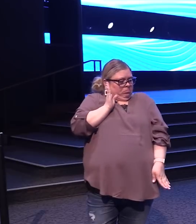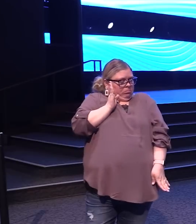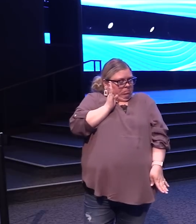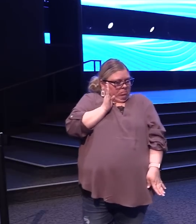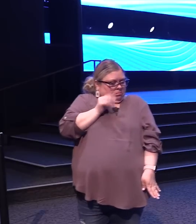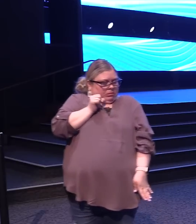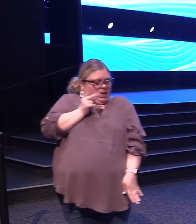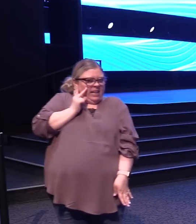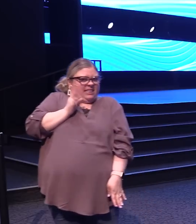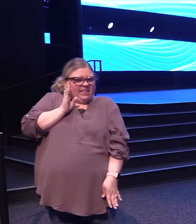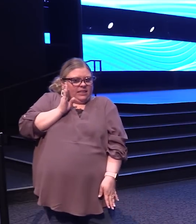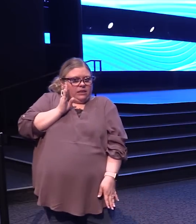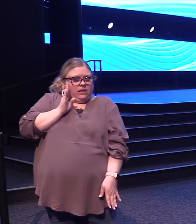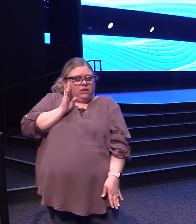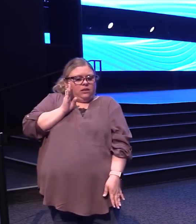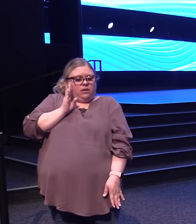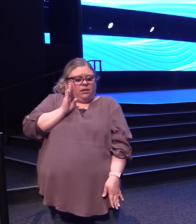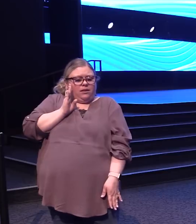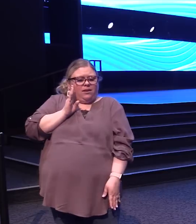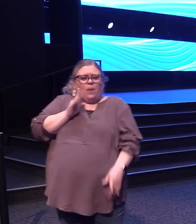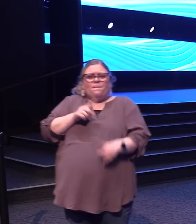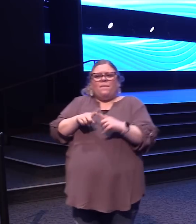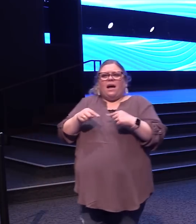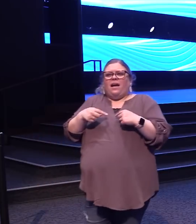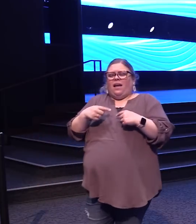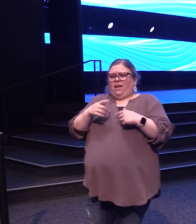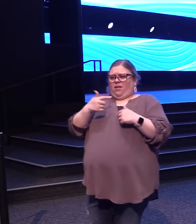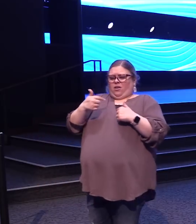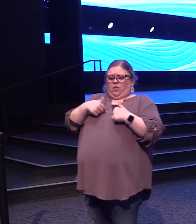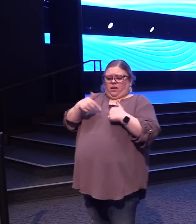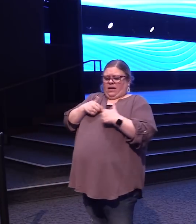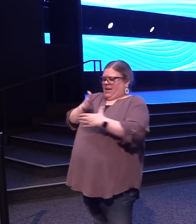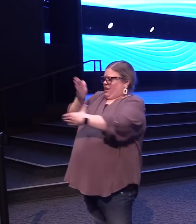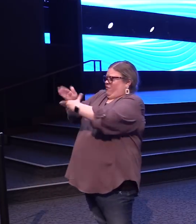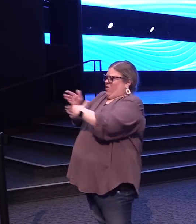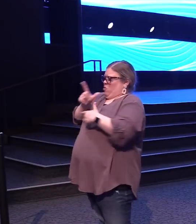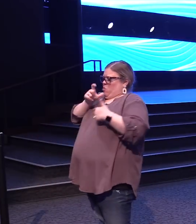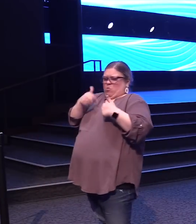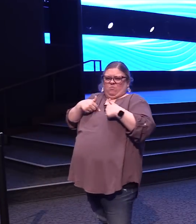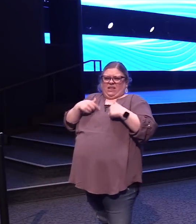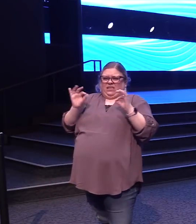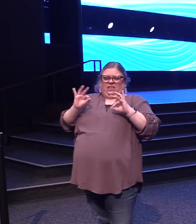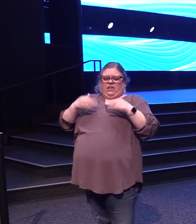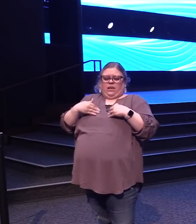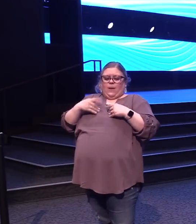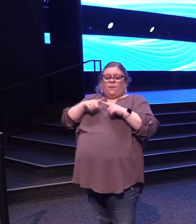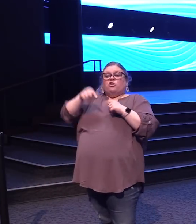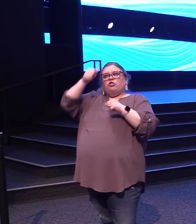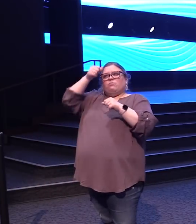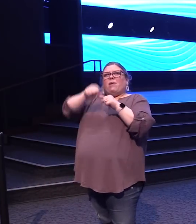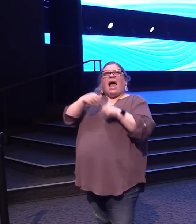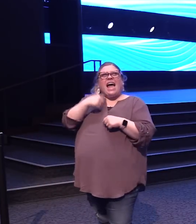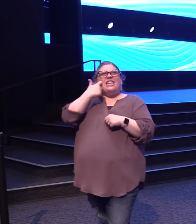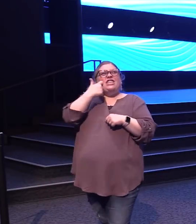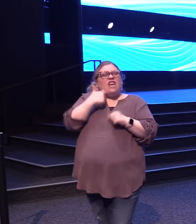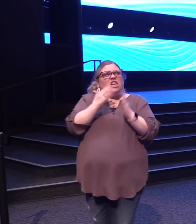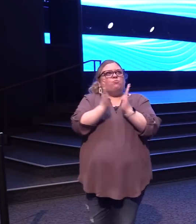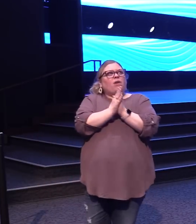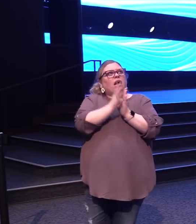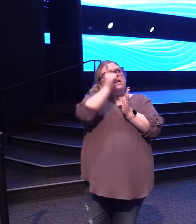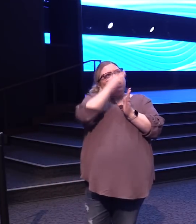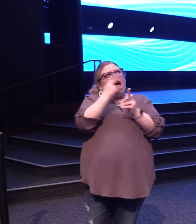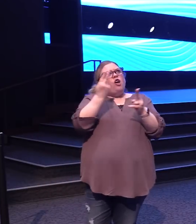that she is not there. Who is she to interfere and intervene? But she remembered, I just prayed, God, use me